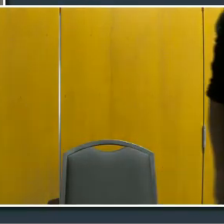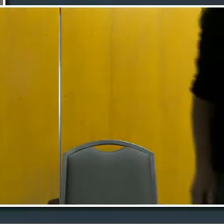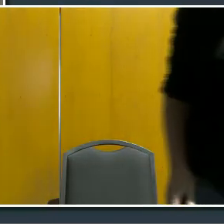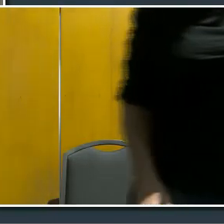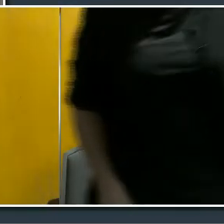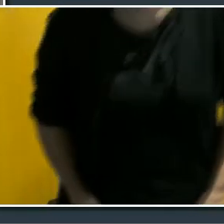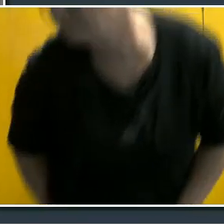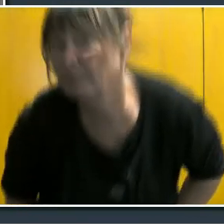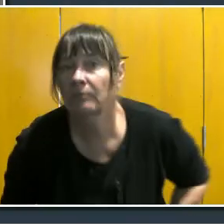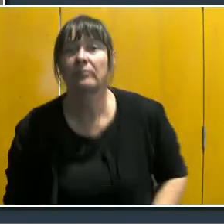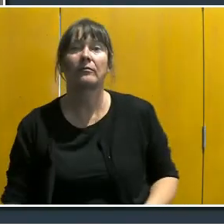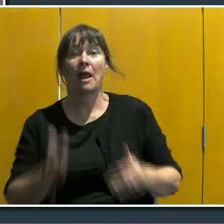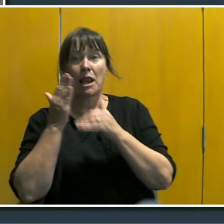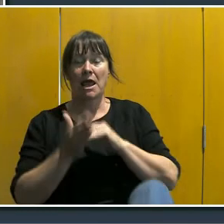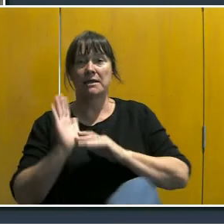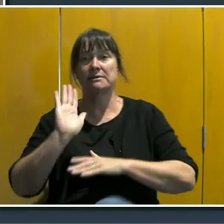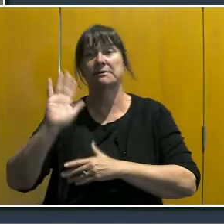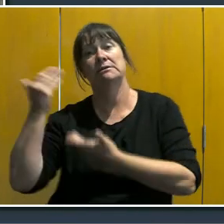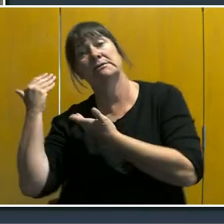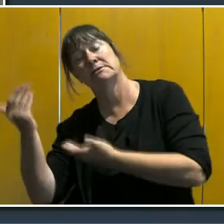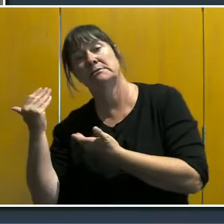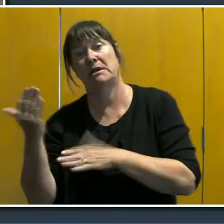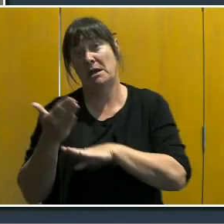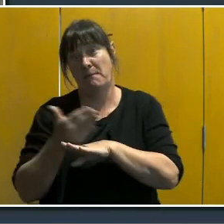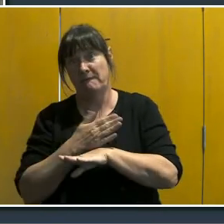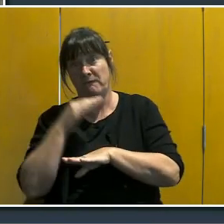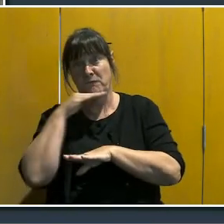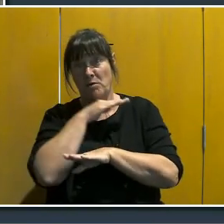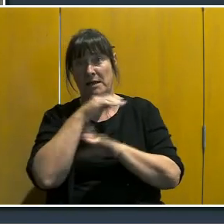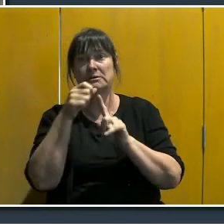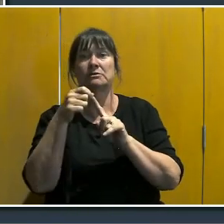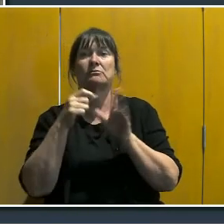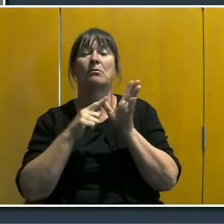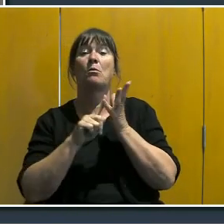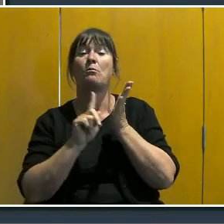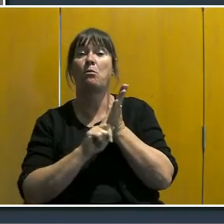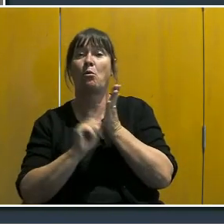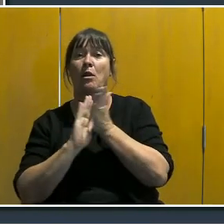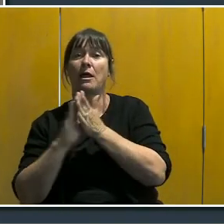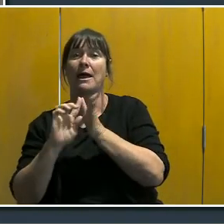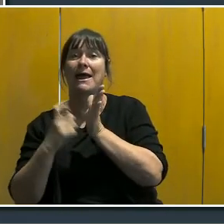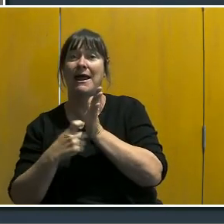And our last submission prior to the lunch break is Paul Harris.